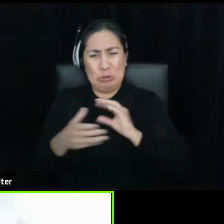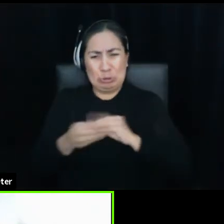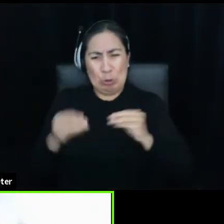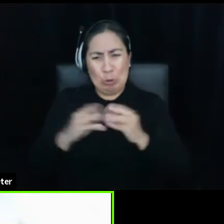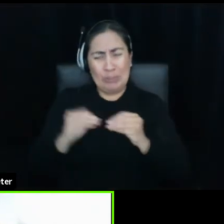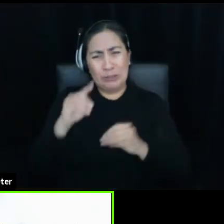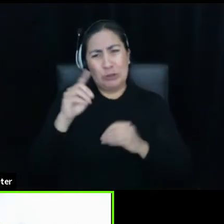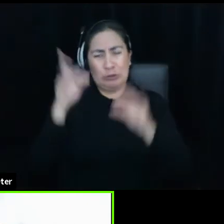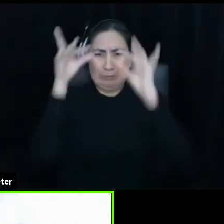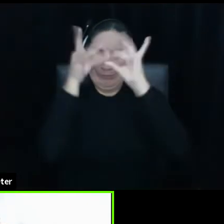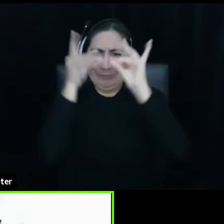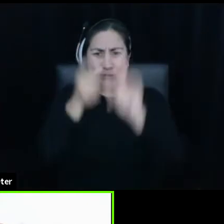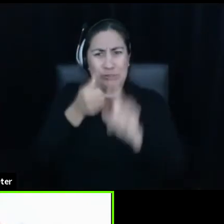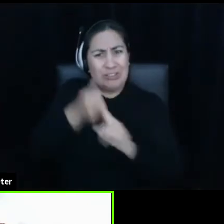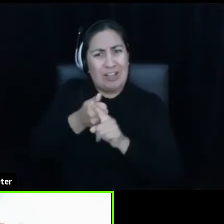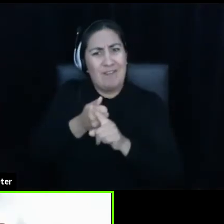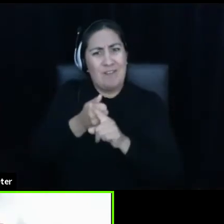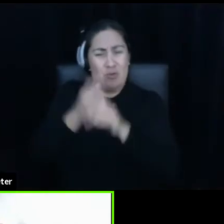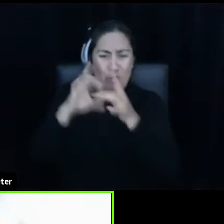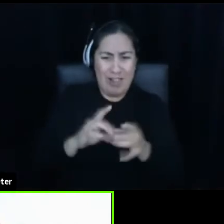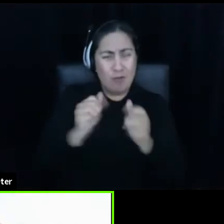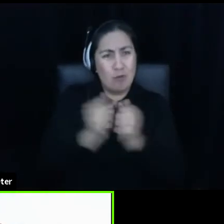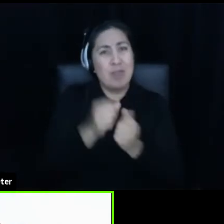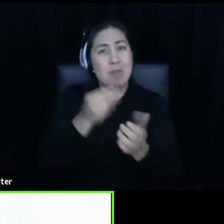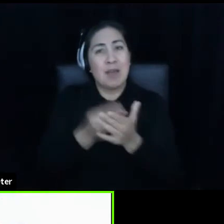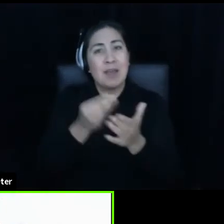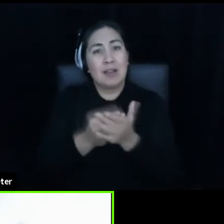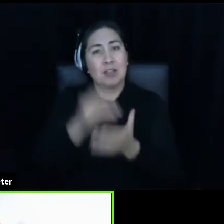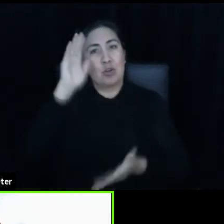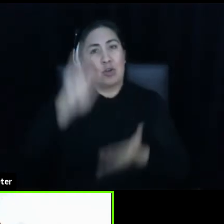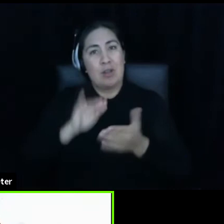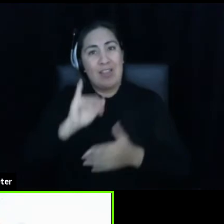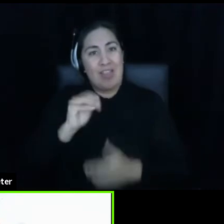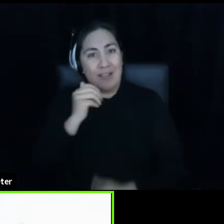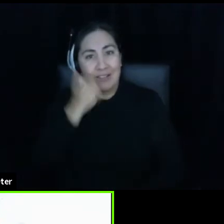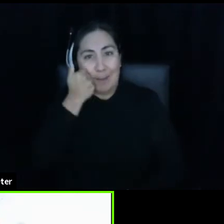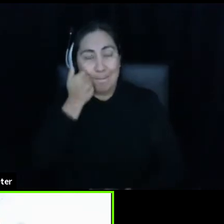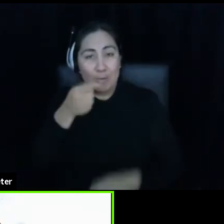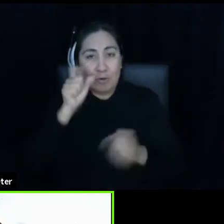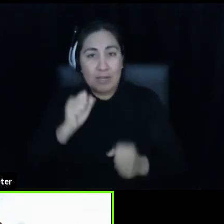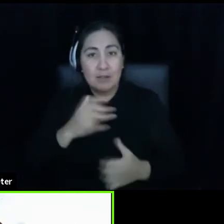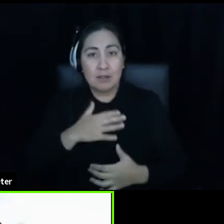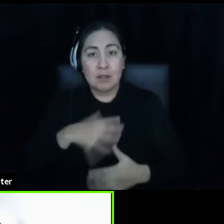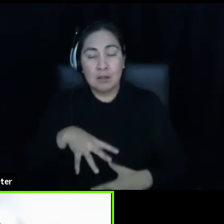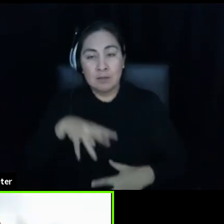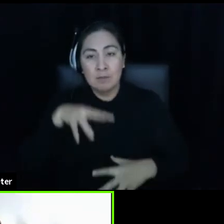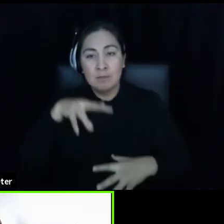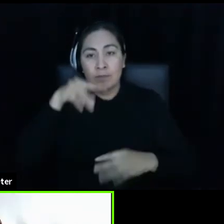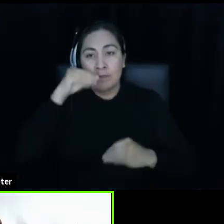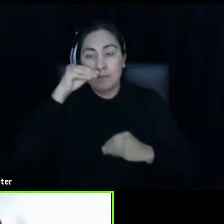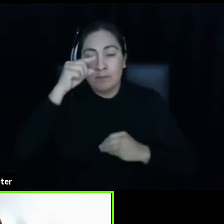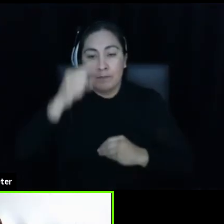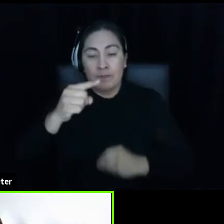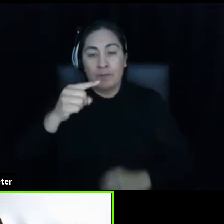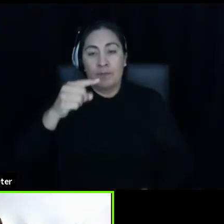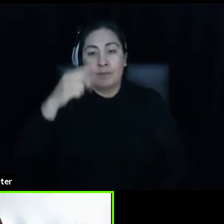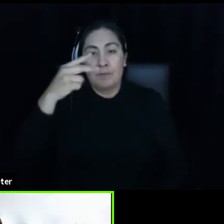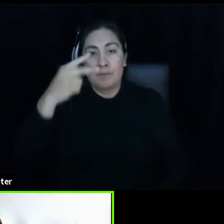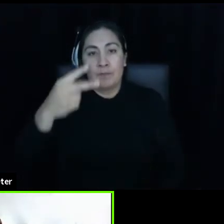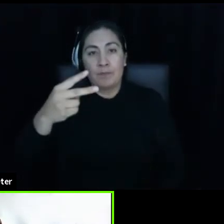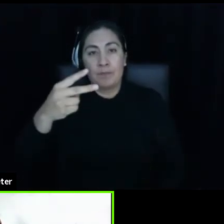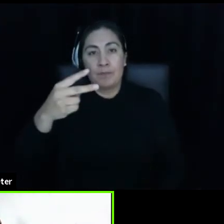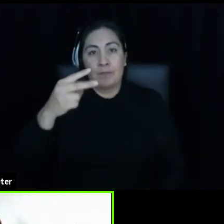money to alleviate that shame? Inhale. One, two,